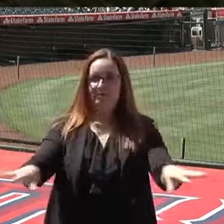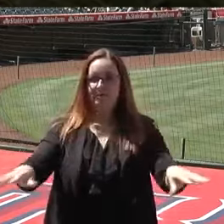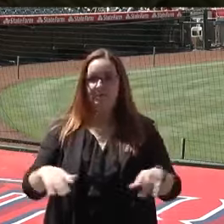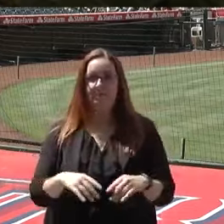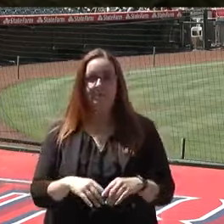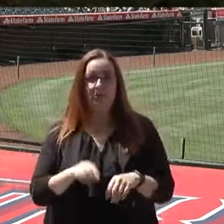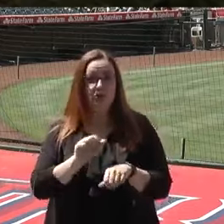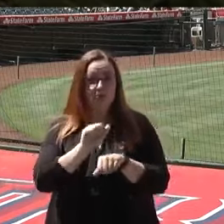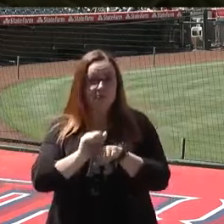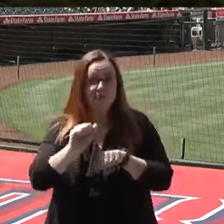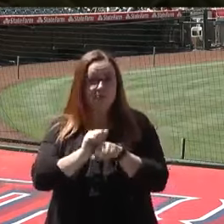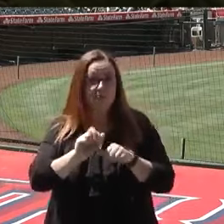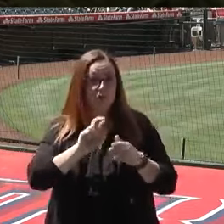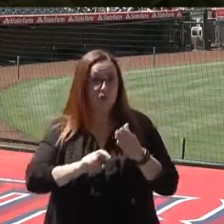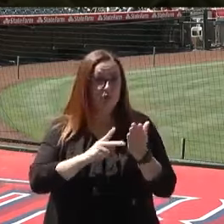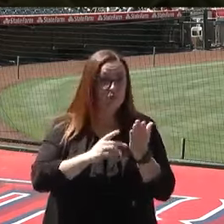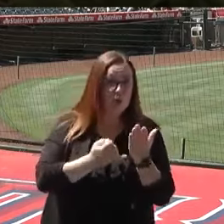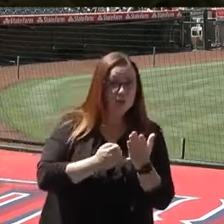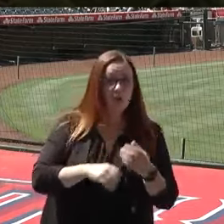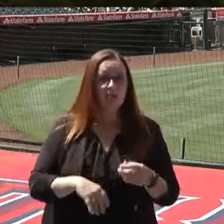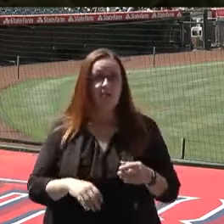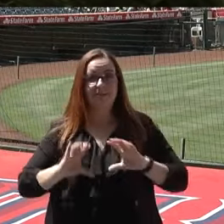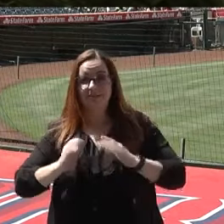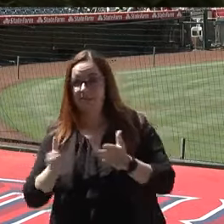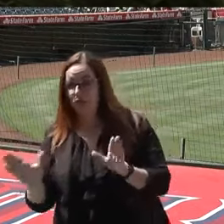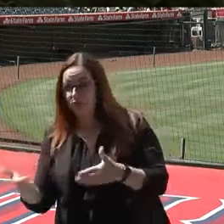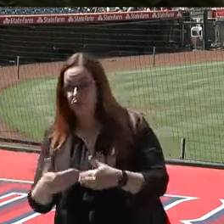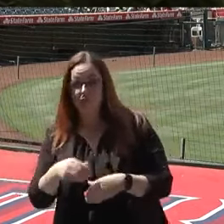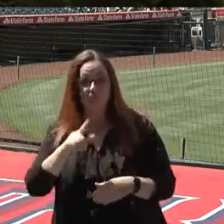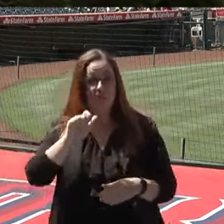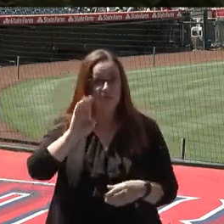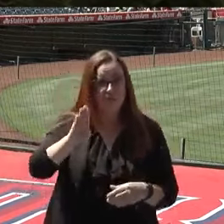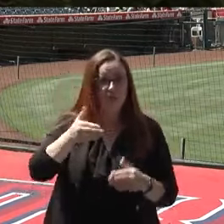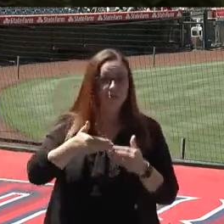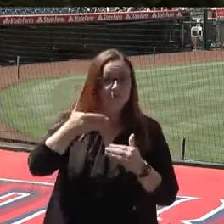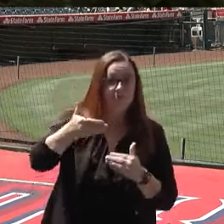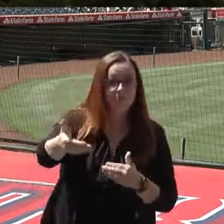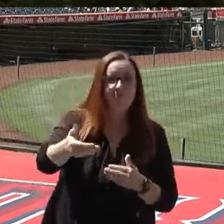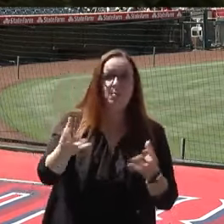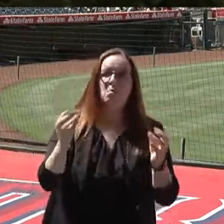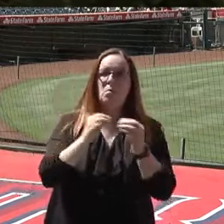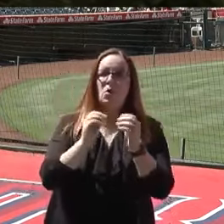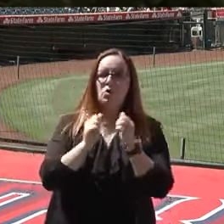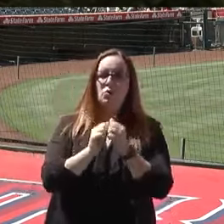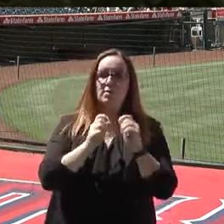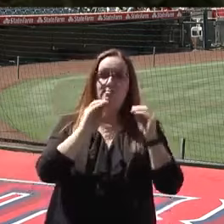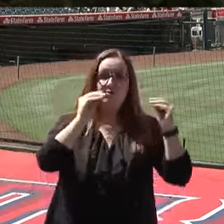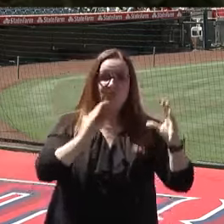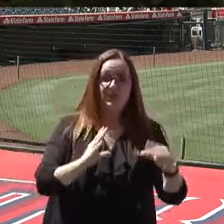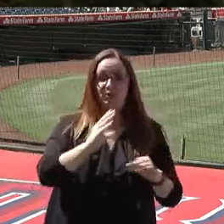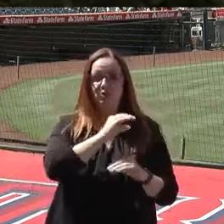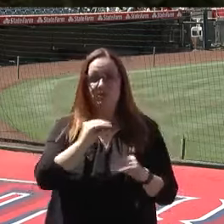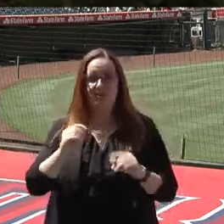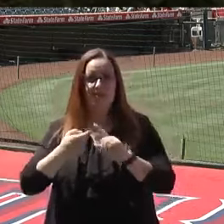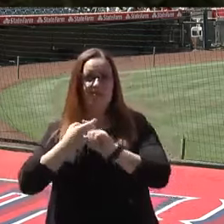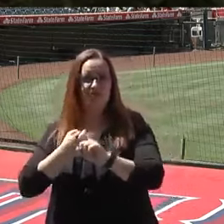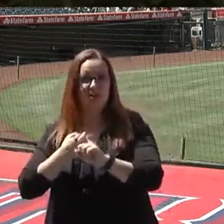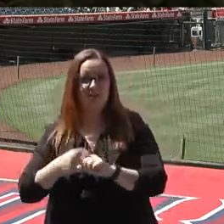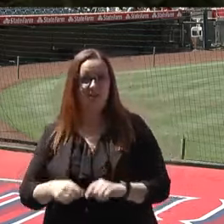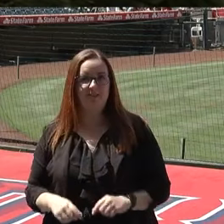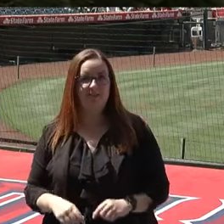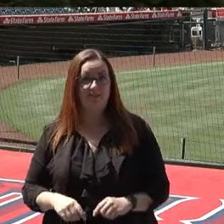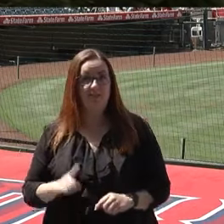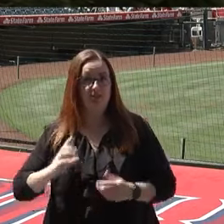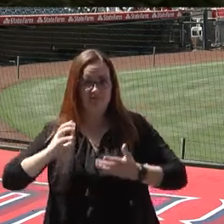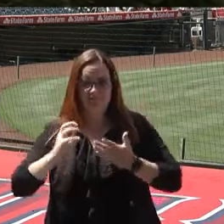research projects and in classrooms, labs, and beyond with your professors and your peers. You've made the most of